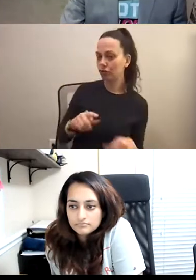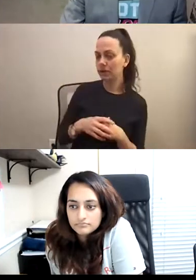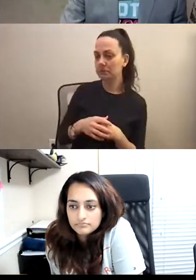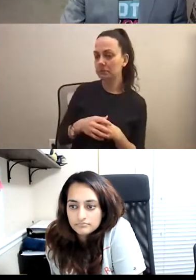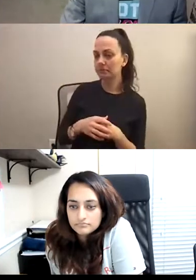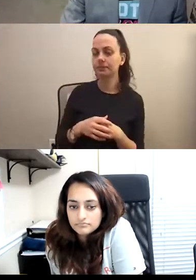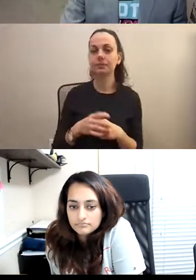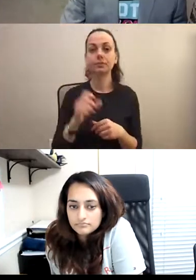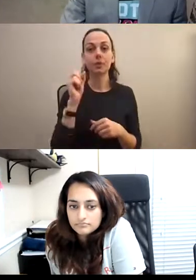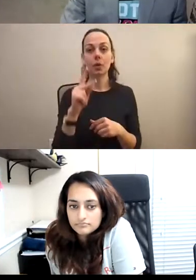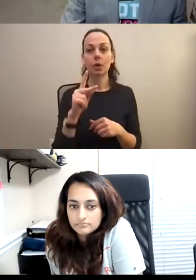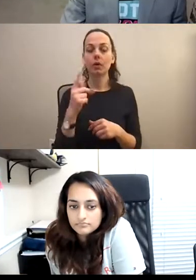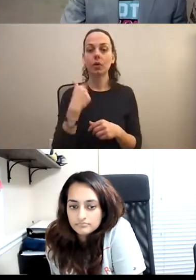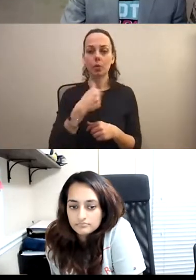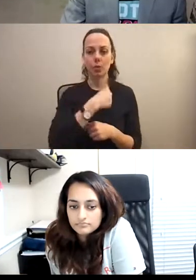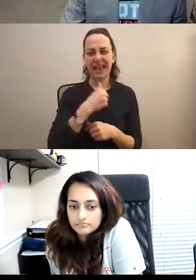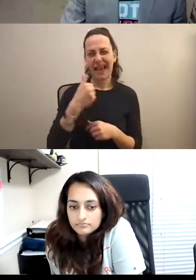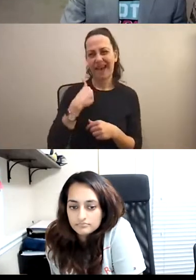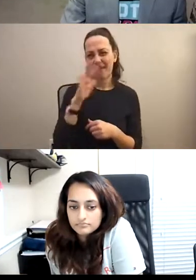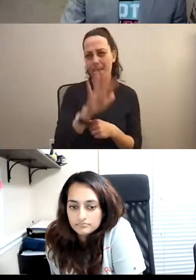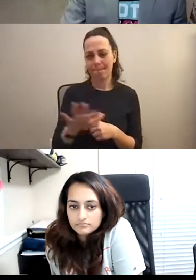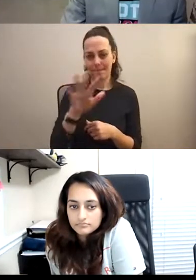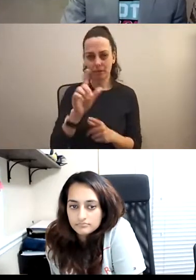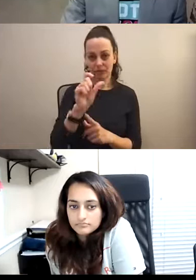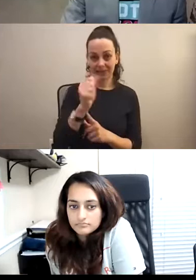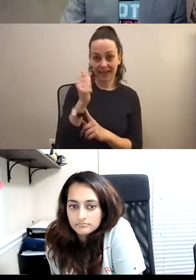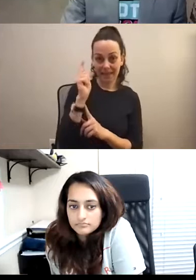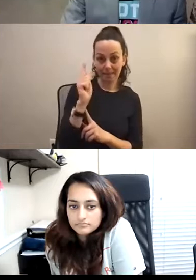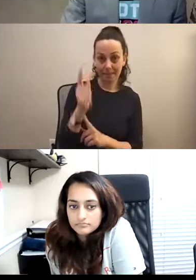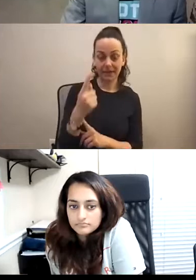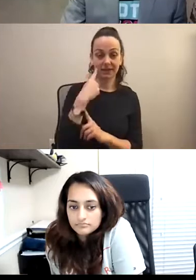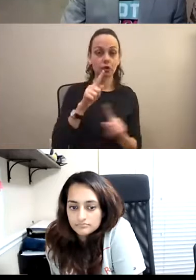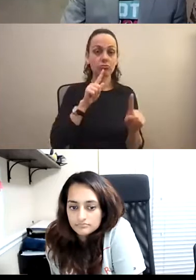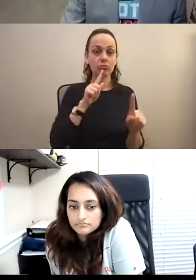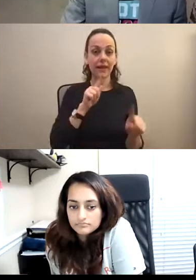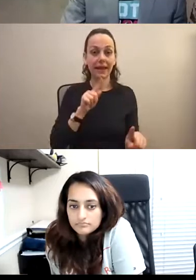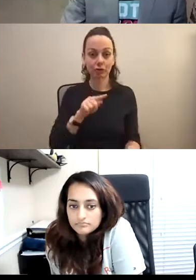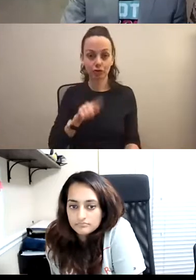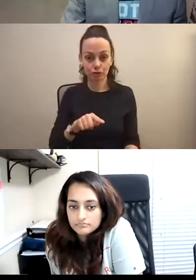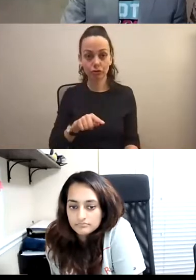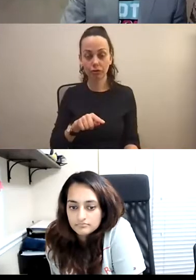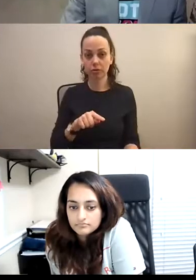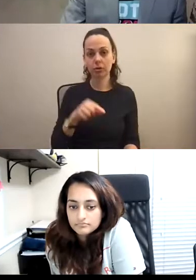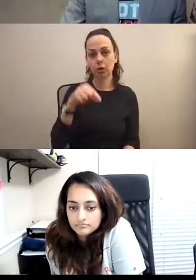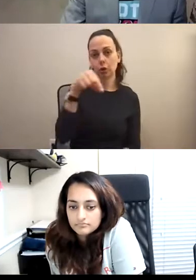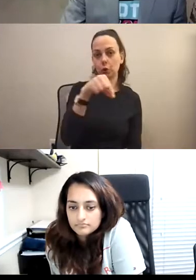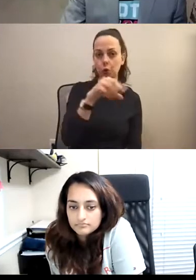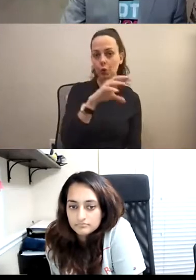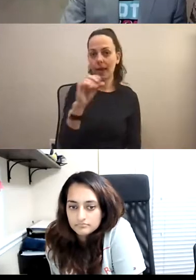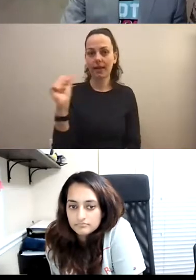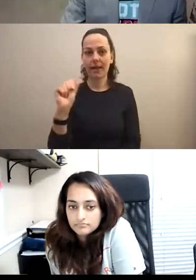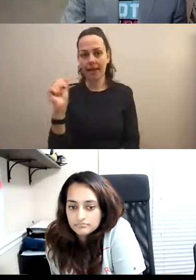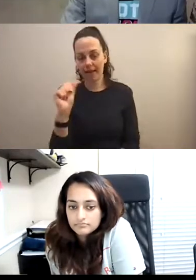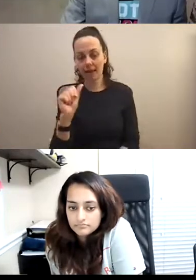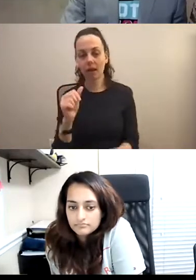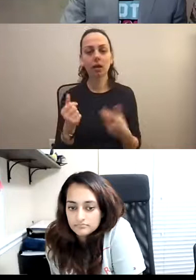Well, we have about 10 minutes to answer some Q&A, and we have